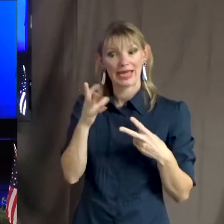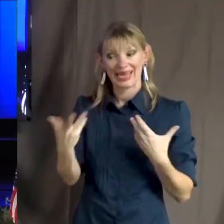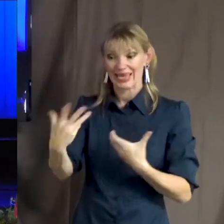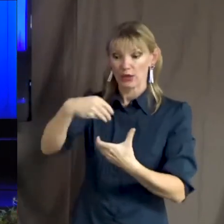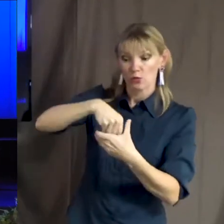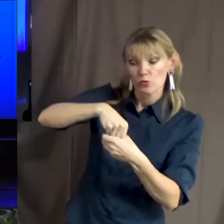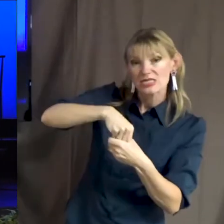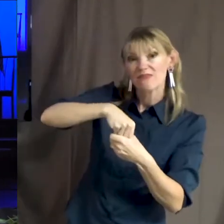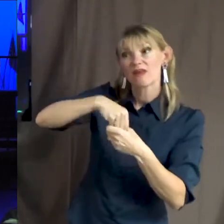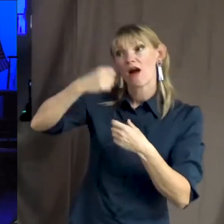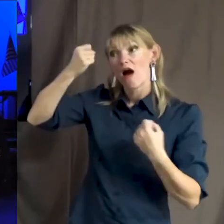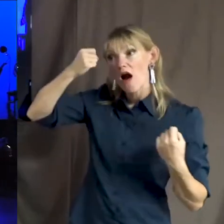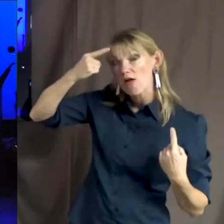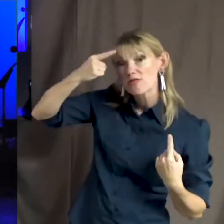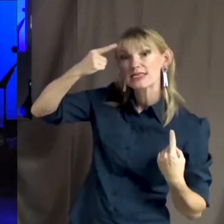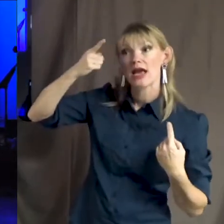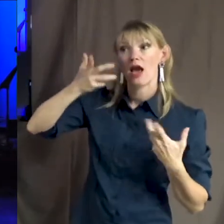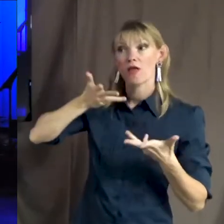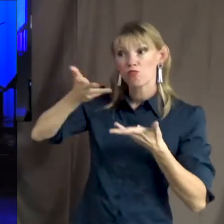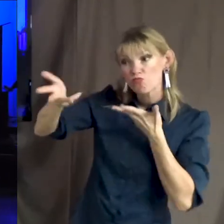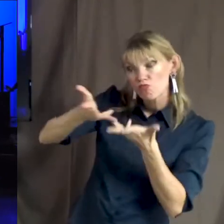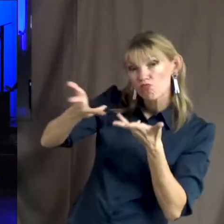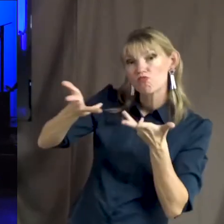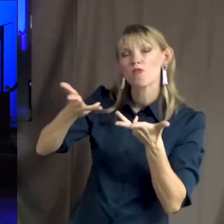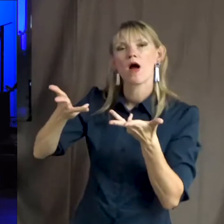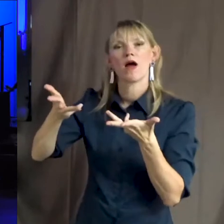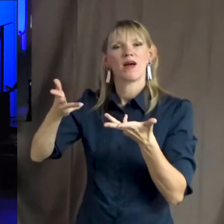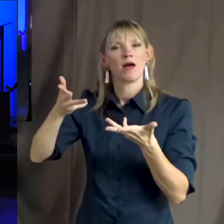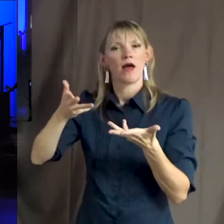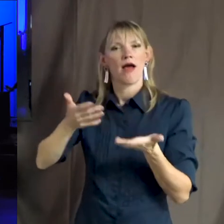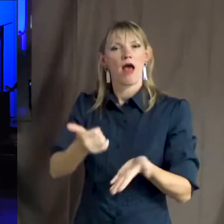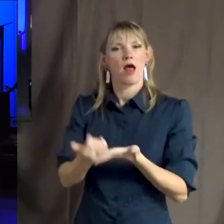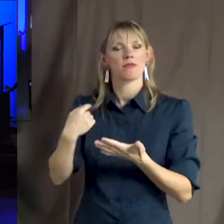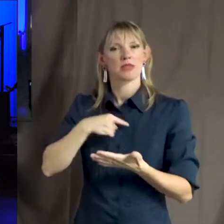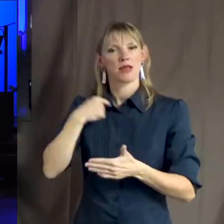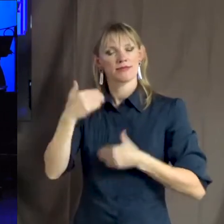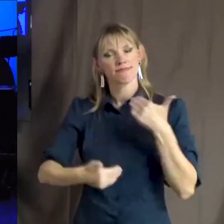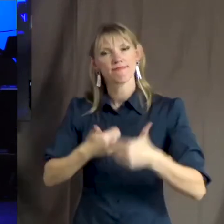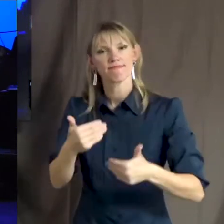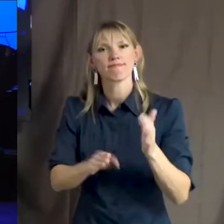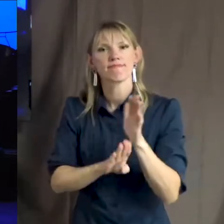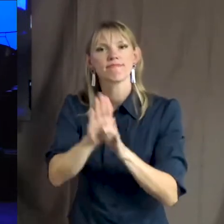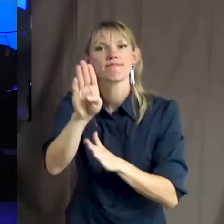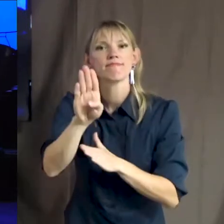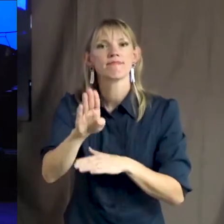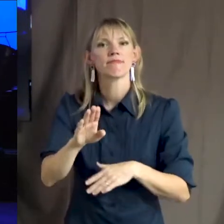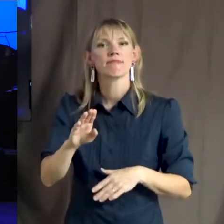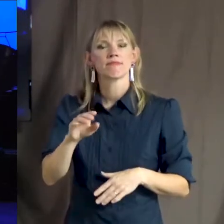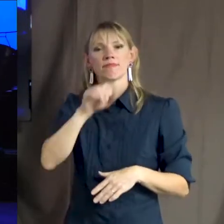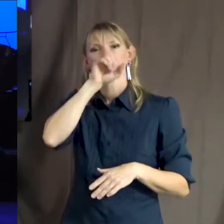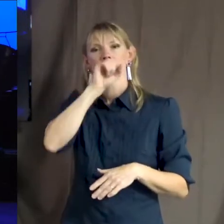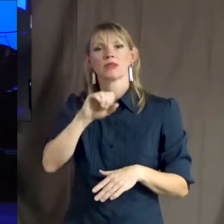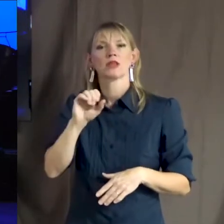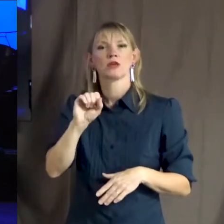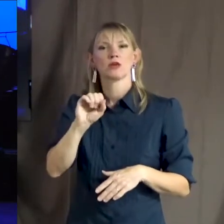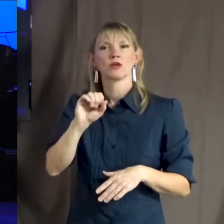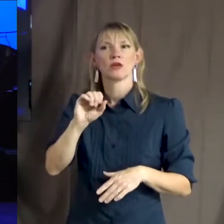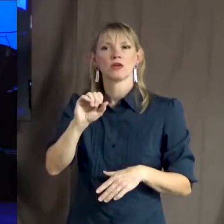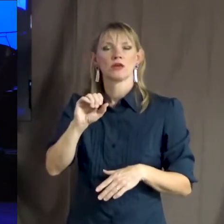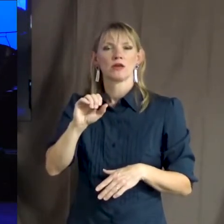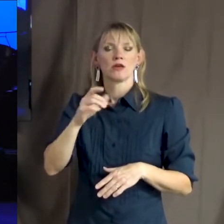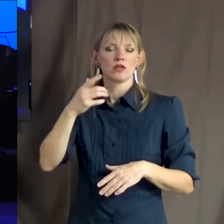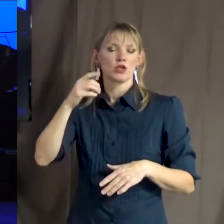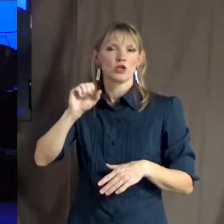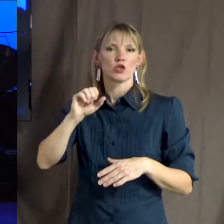understanding, civil discourse, we have grown and progressed. I love something Justice Breyer of the Supreme Court once said. He said, 2